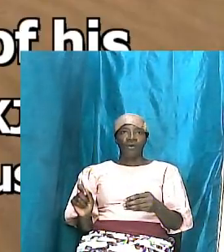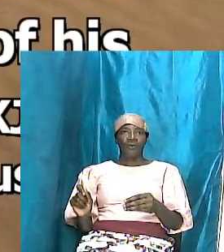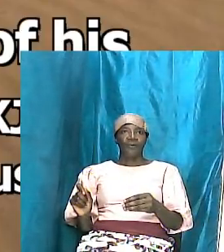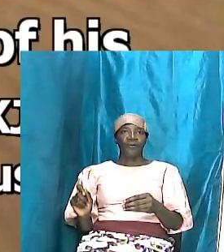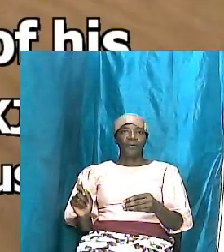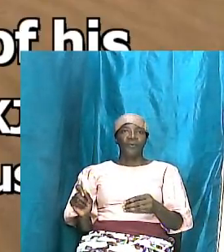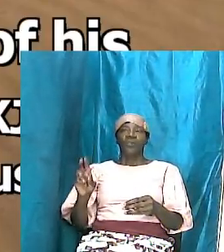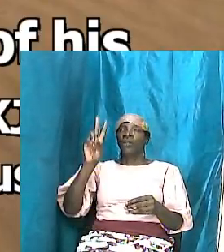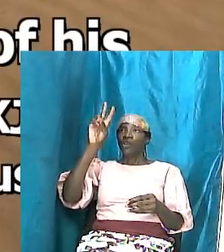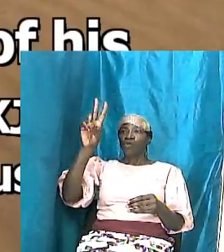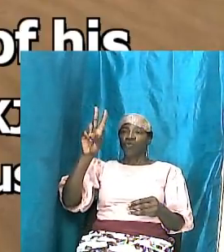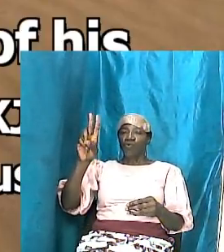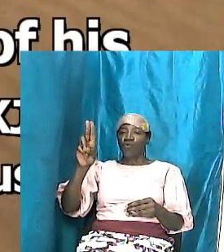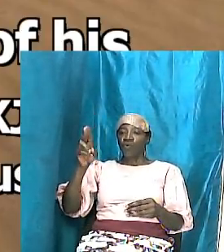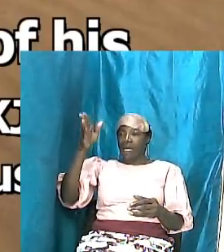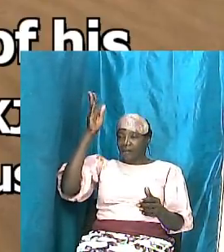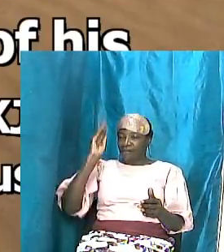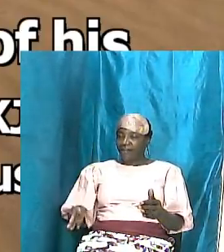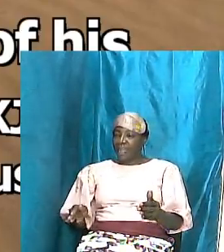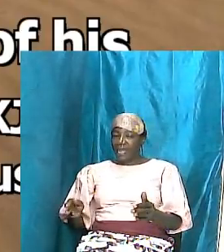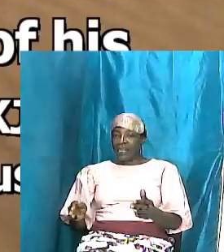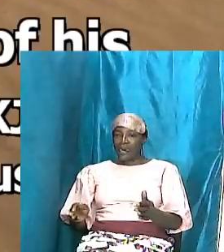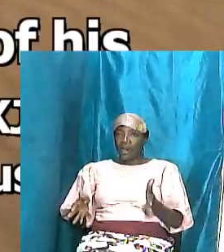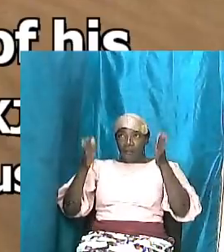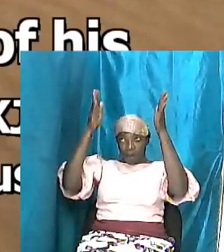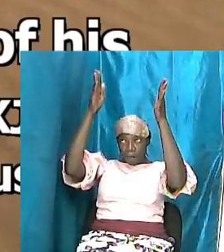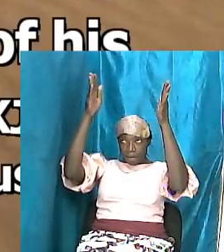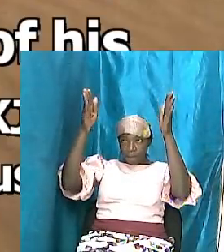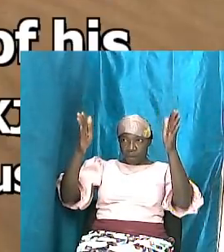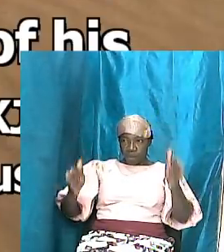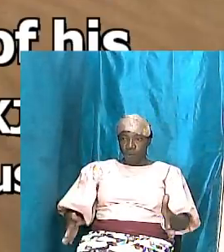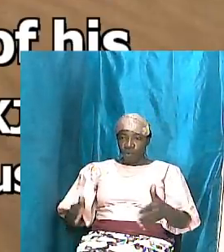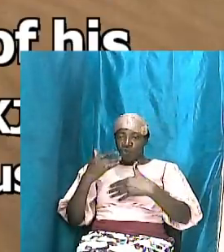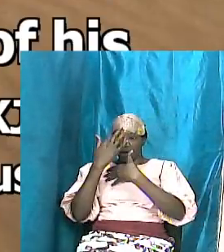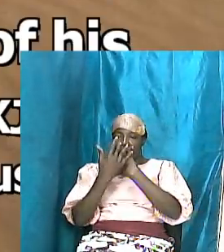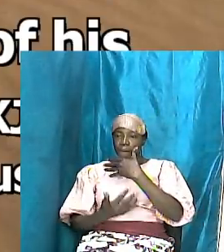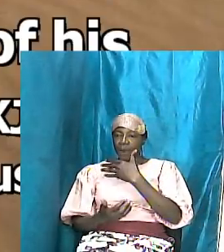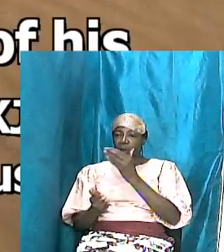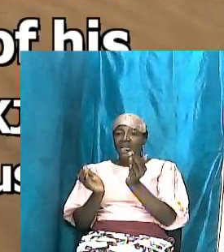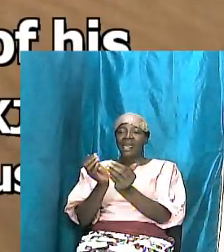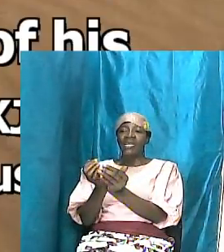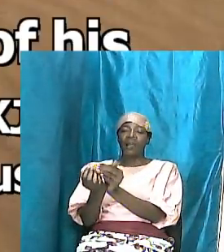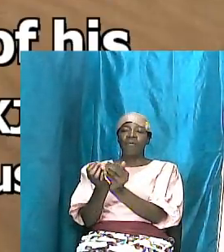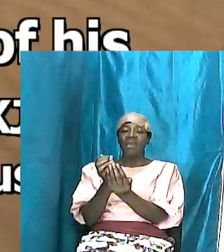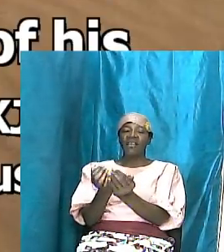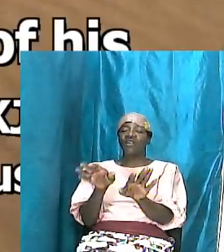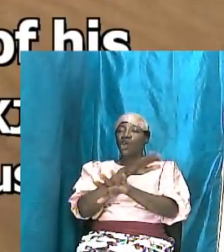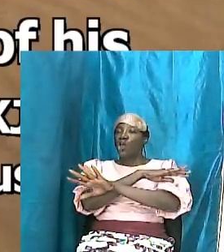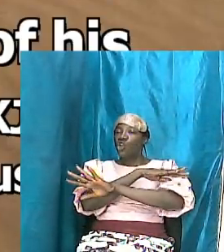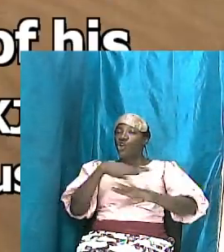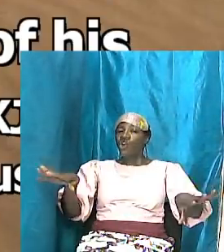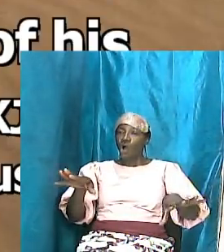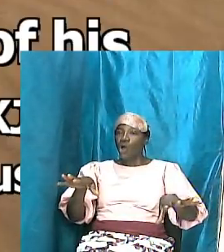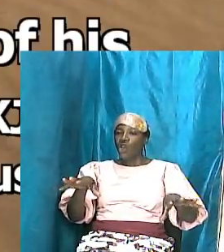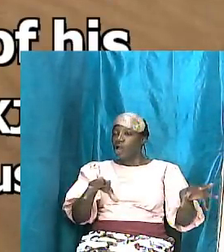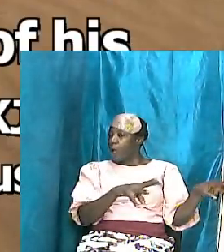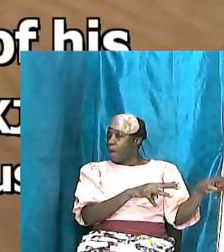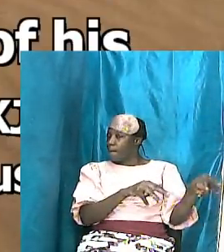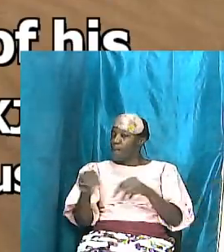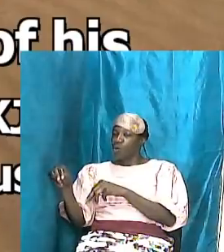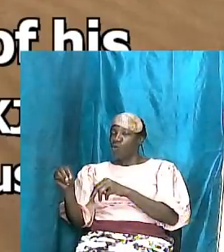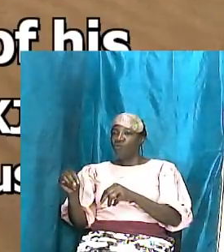and the two side posts with the blood that is in the basin. And none of you shall go out of the door of his